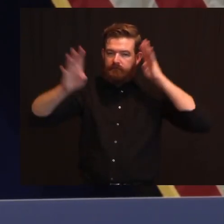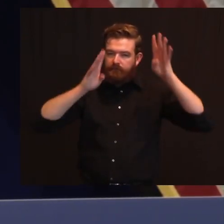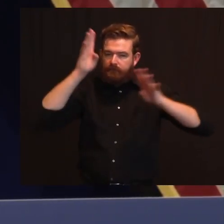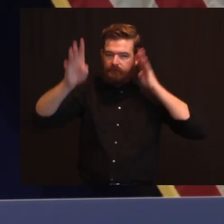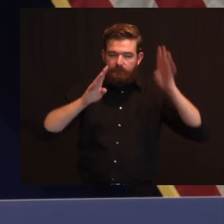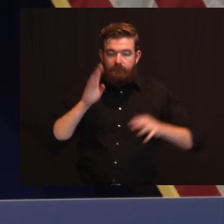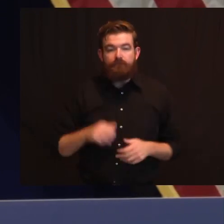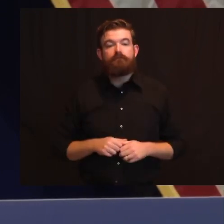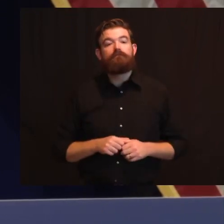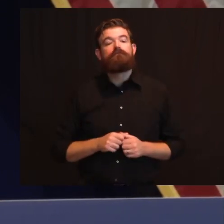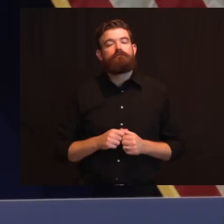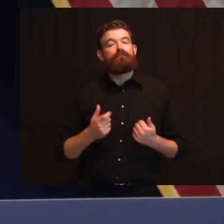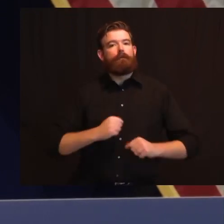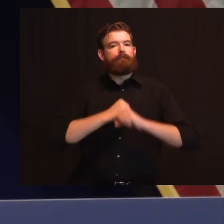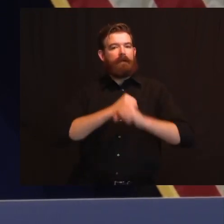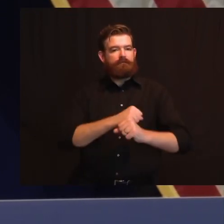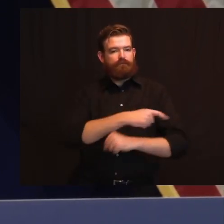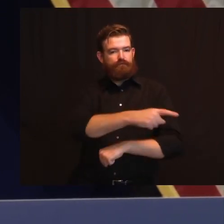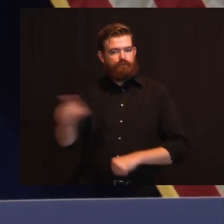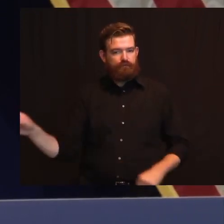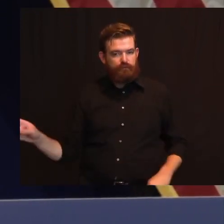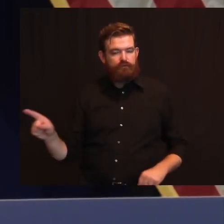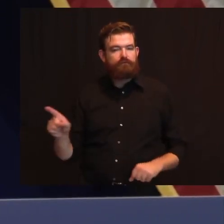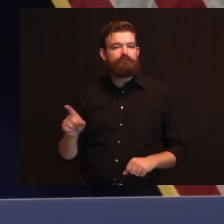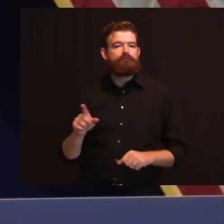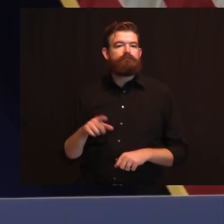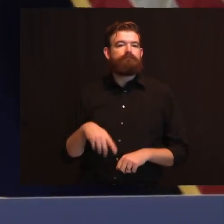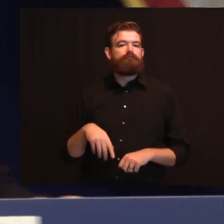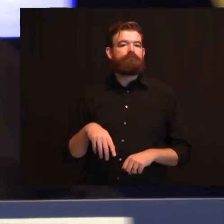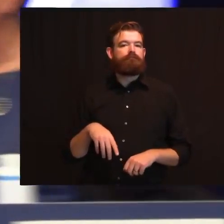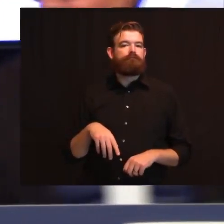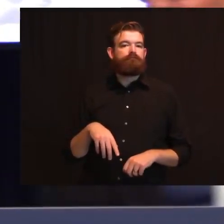identity theft, and COVID-19. Thank you.